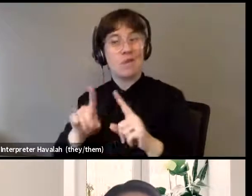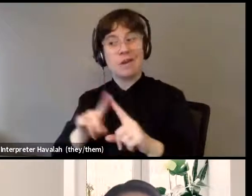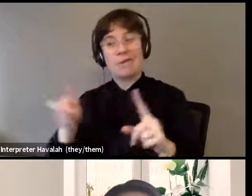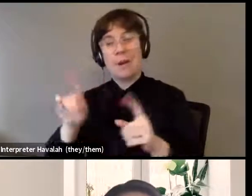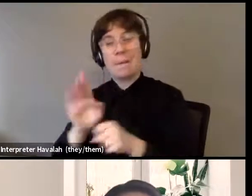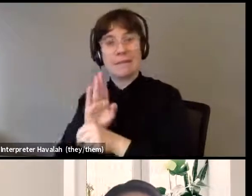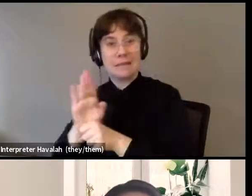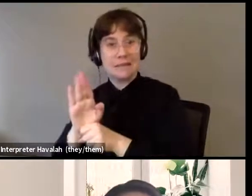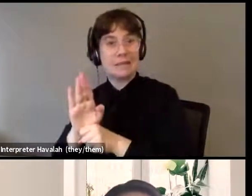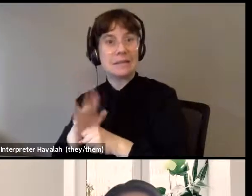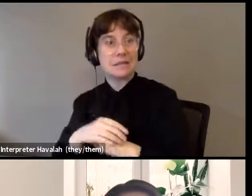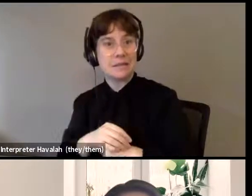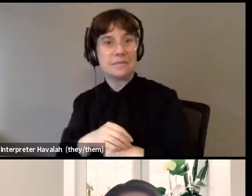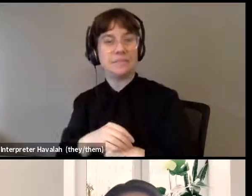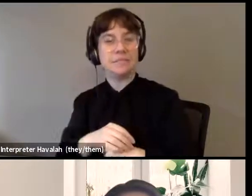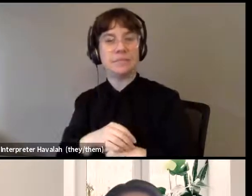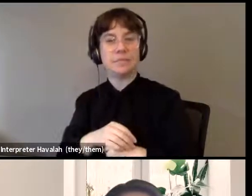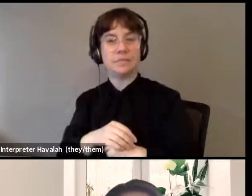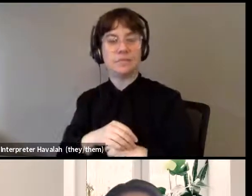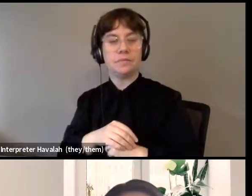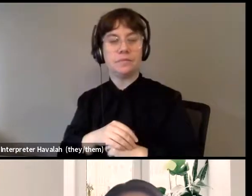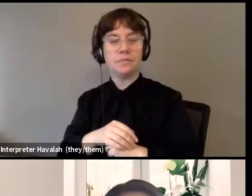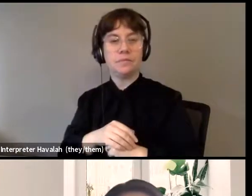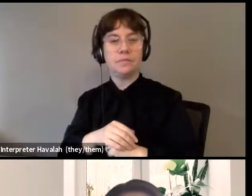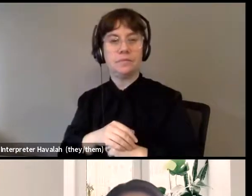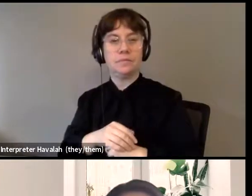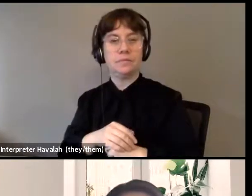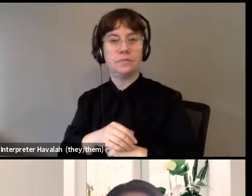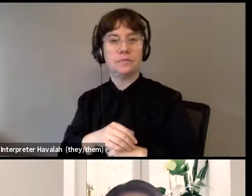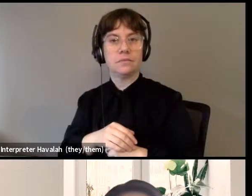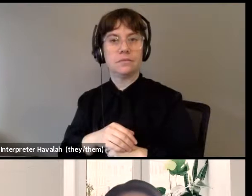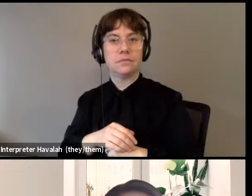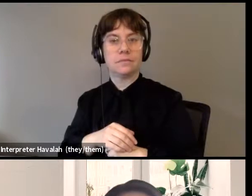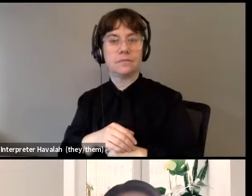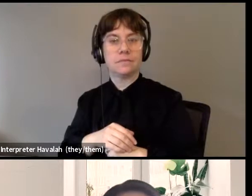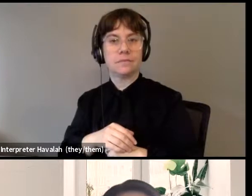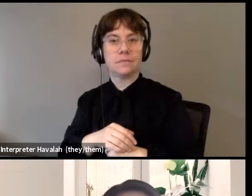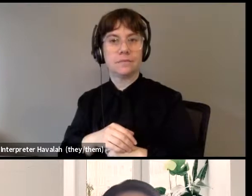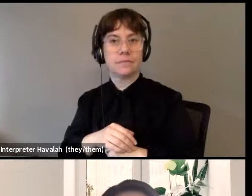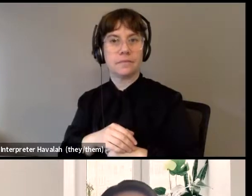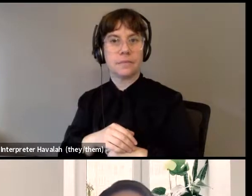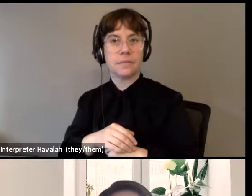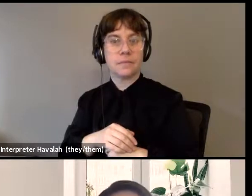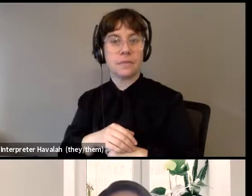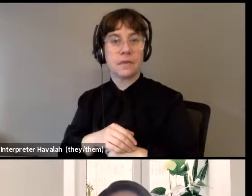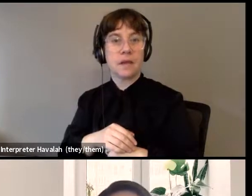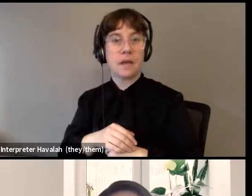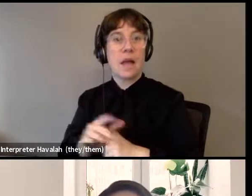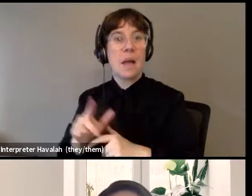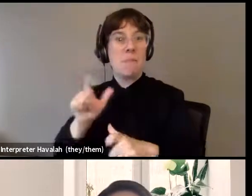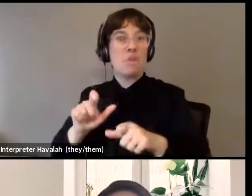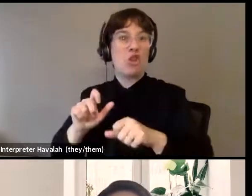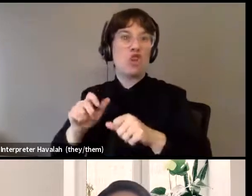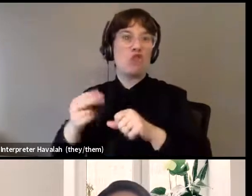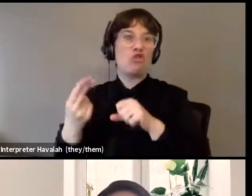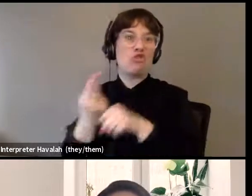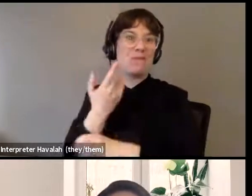businesses because it is a business that people will use over and